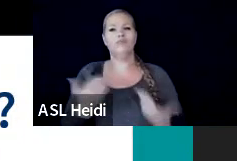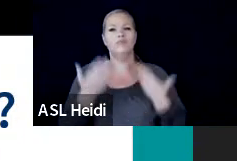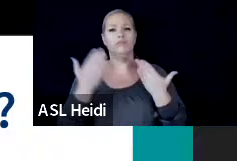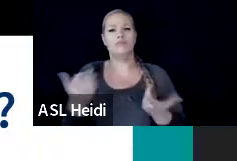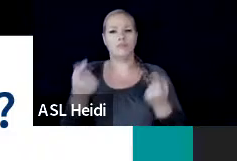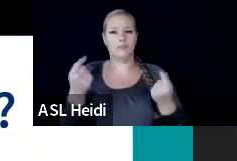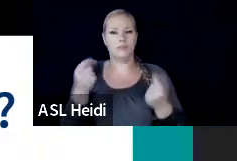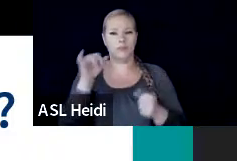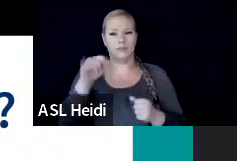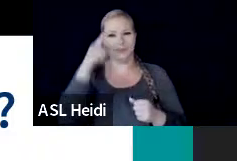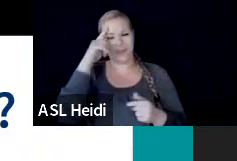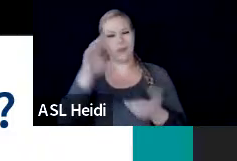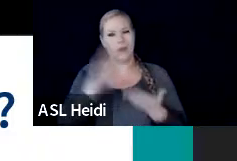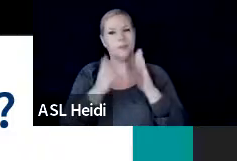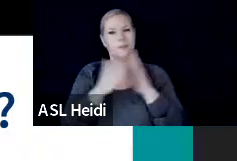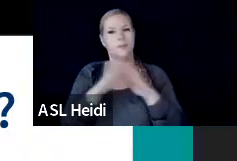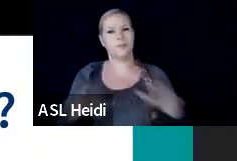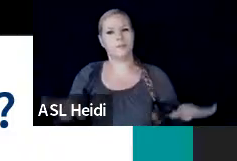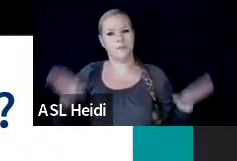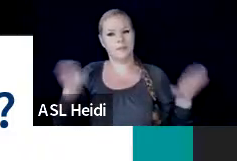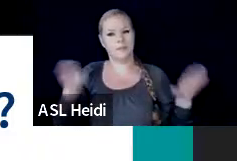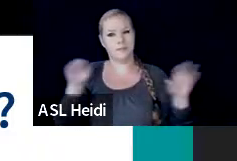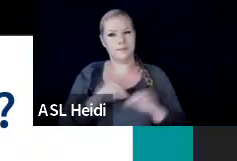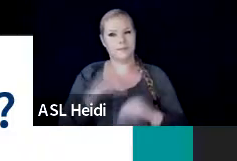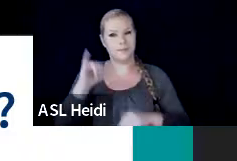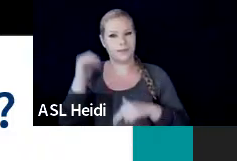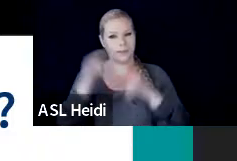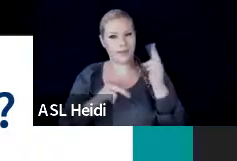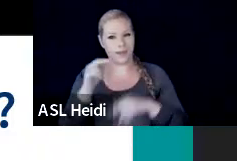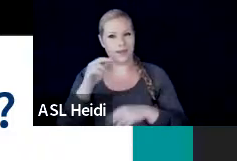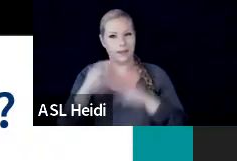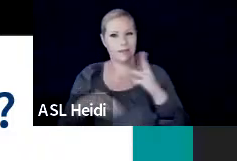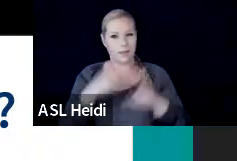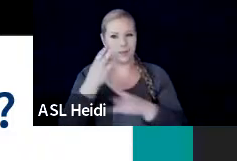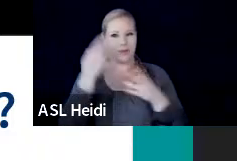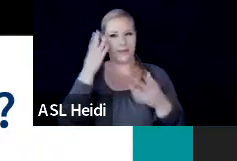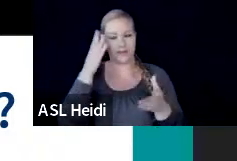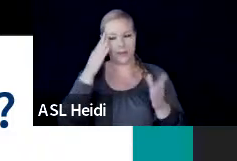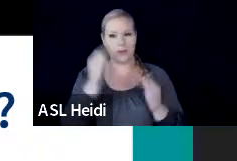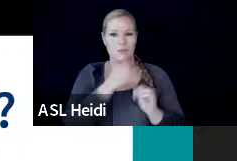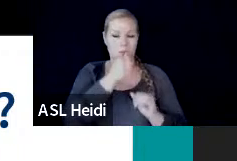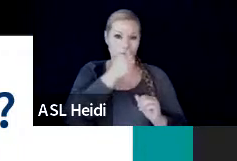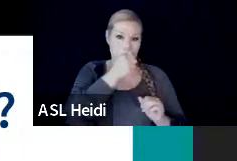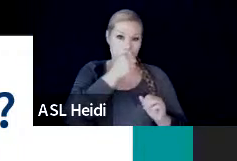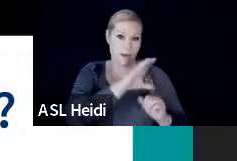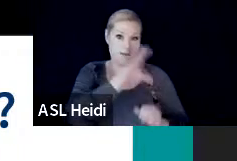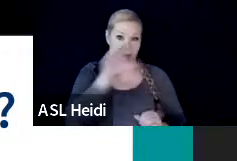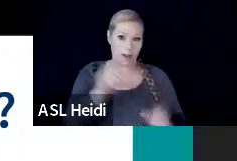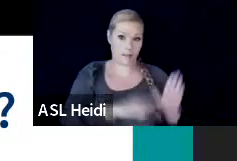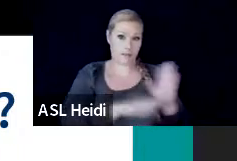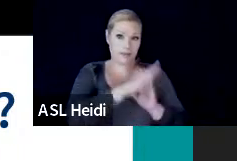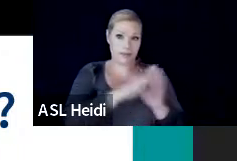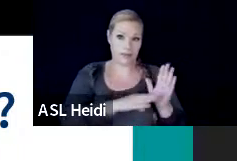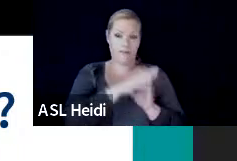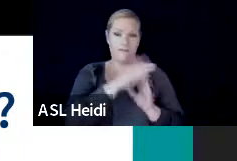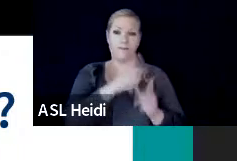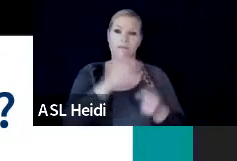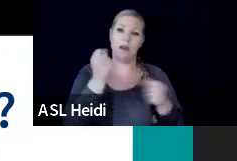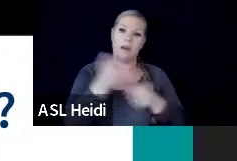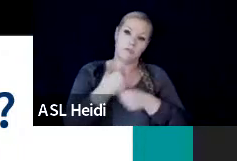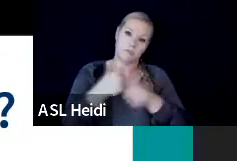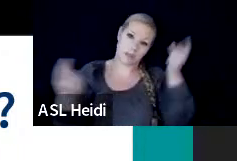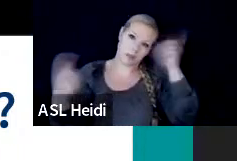different forms. Between some are privately developed between, say, a private developer and